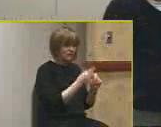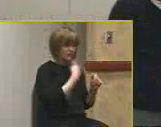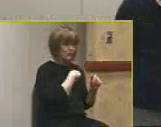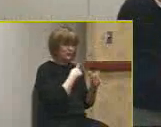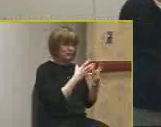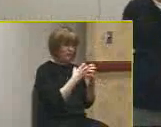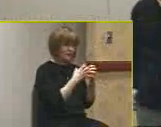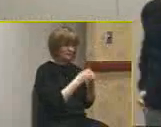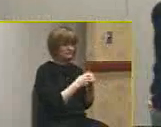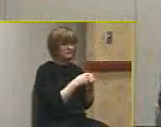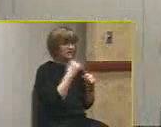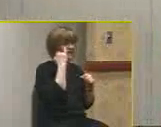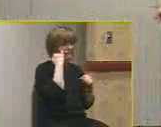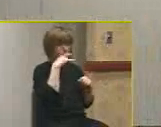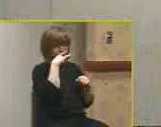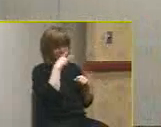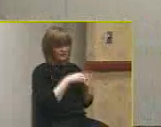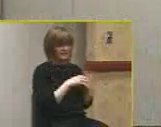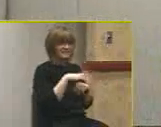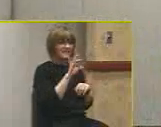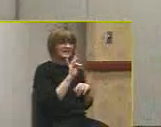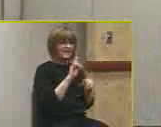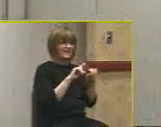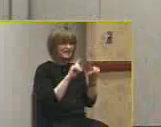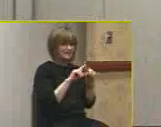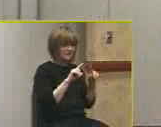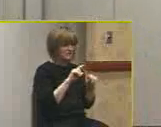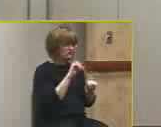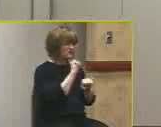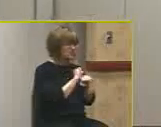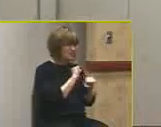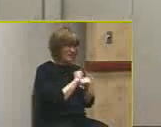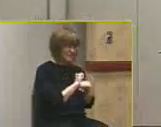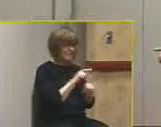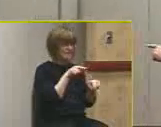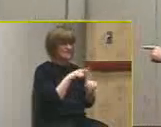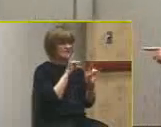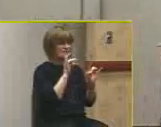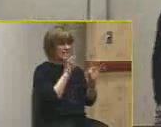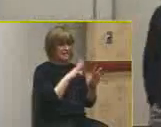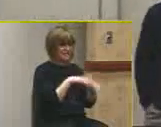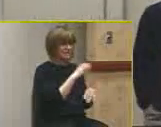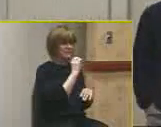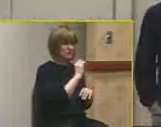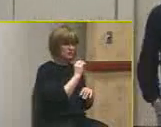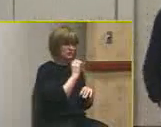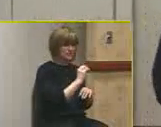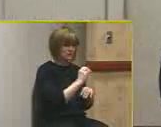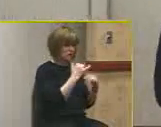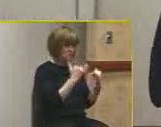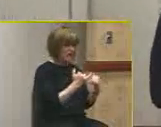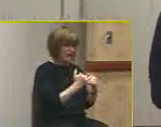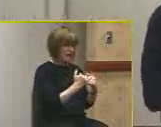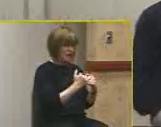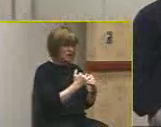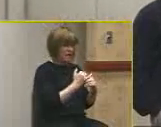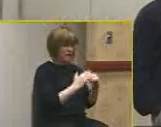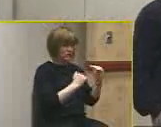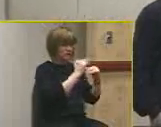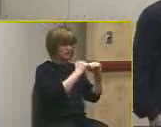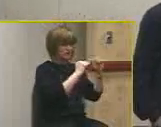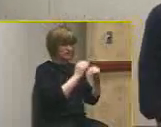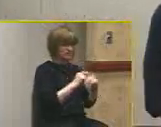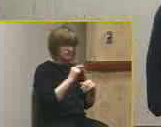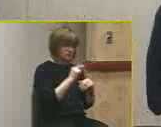Now, if you've got a kid that has 8 different tasks that he or she hates, and they do 0 of it now, and you're going to build up this much